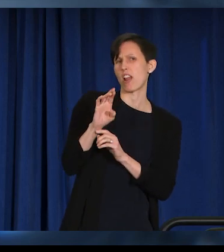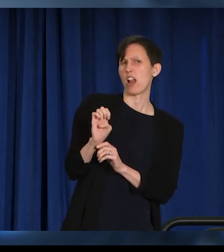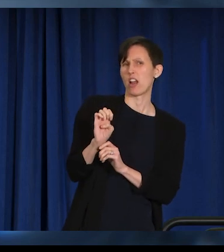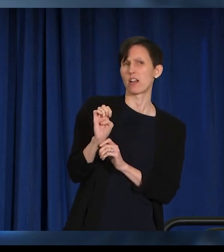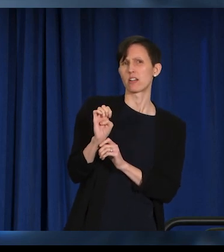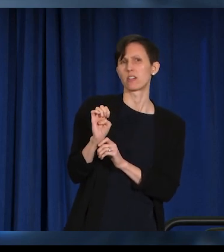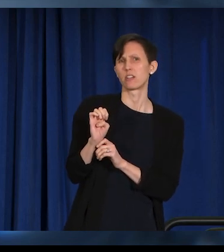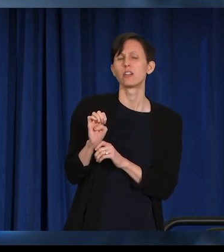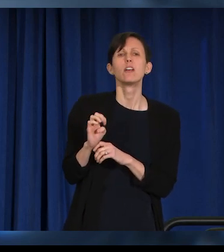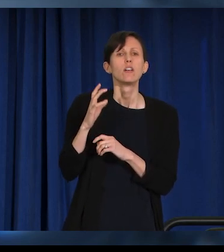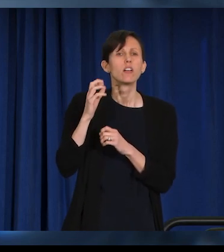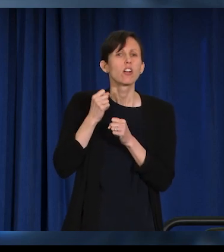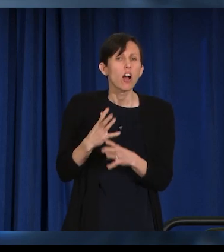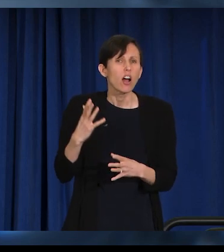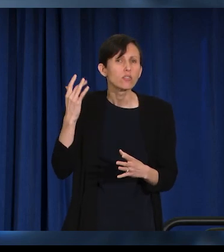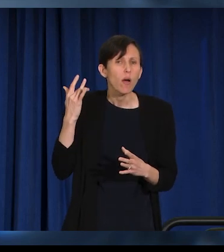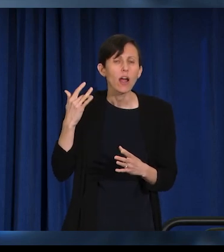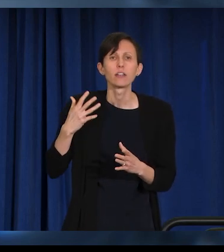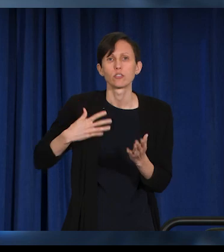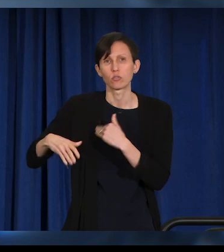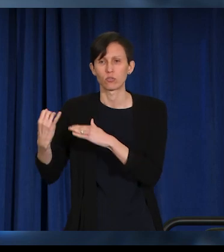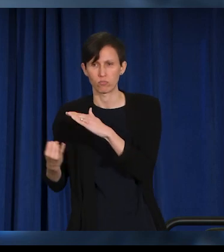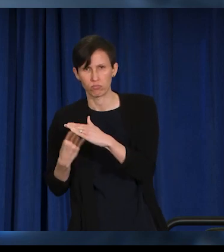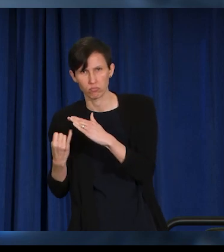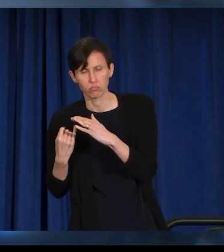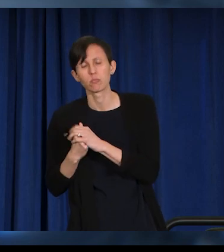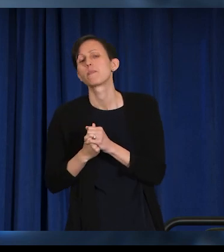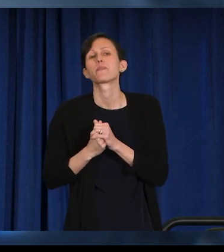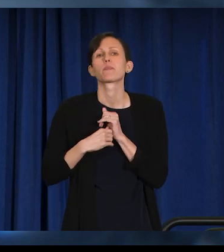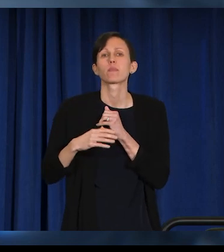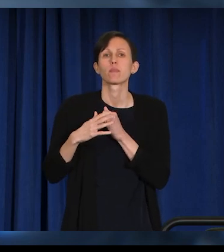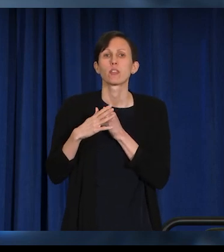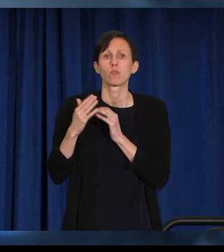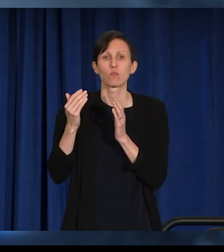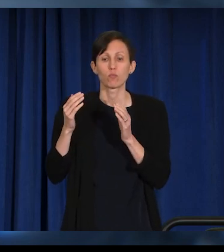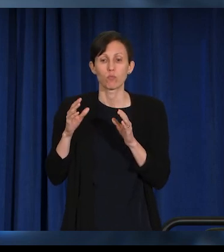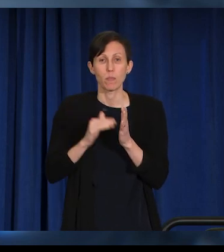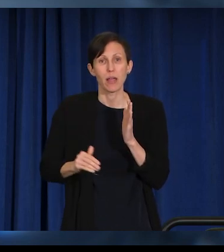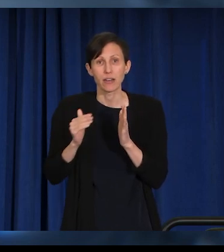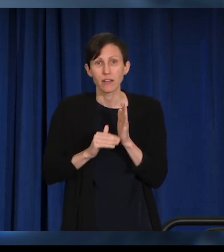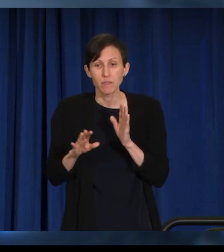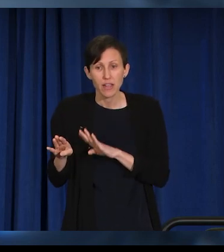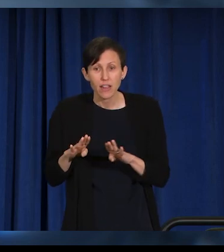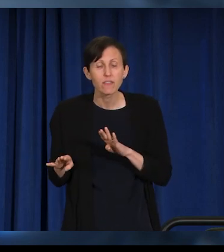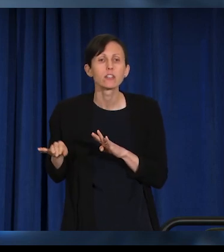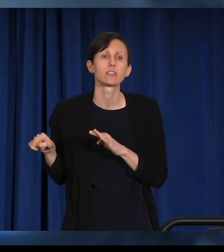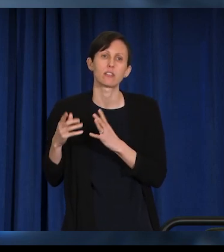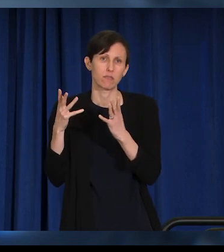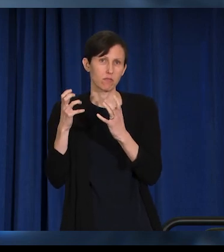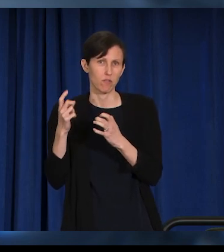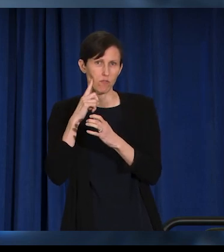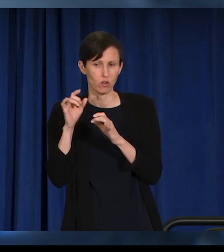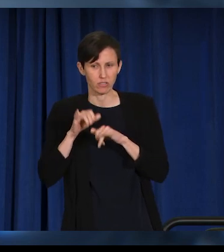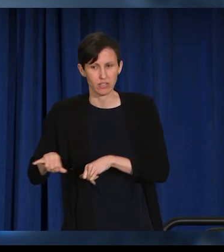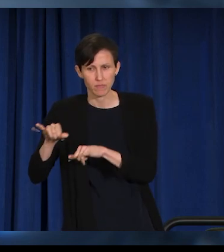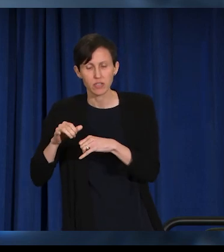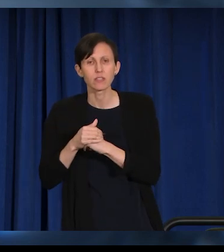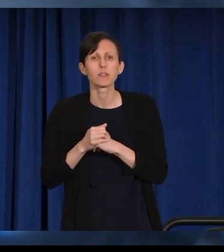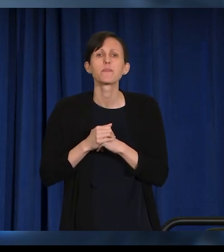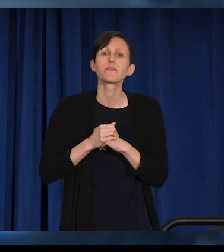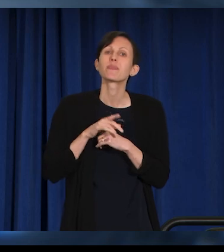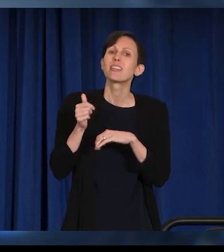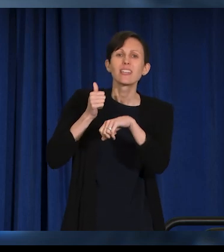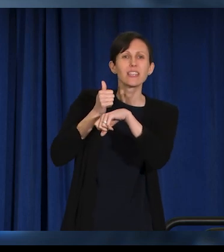by social isolation, repetitive behaviors, and a desire for sameness. He also blamed